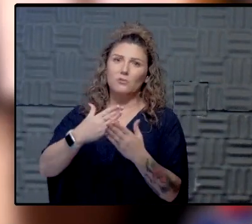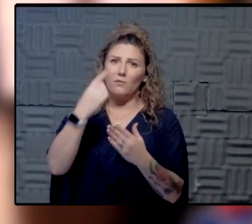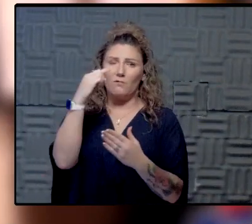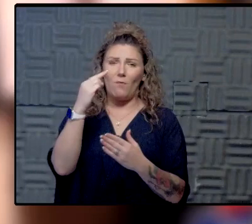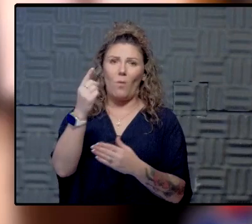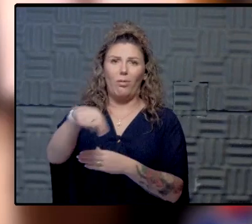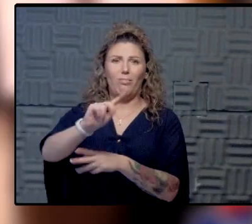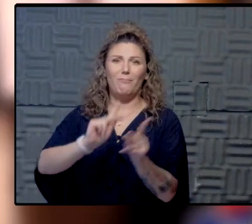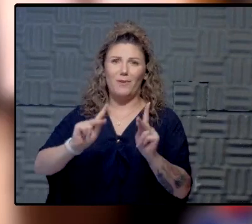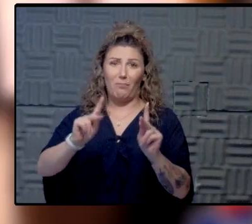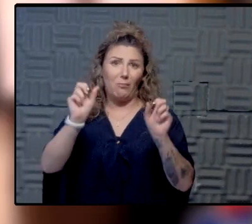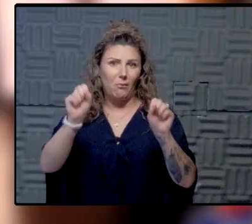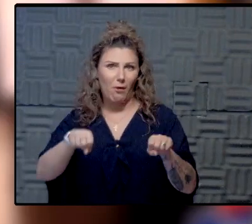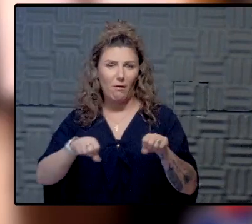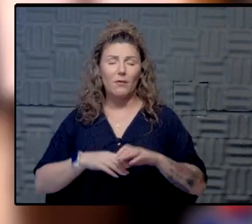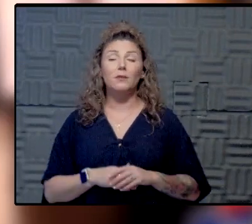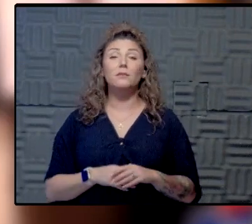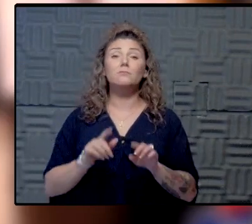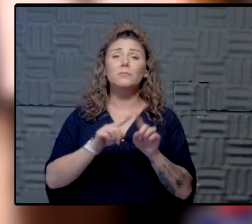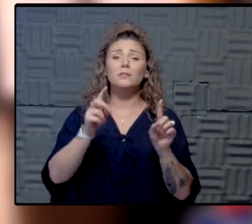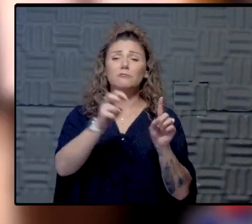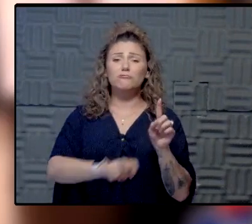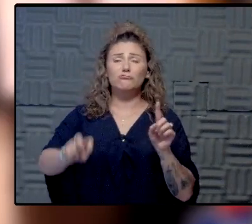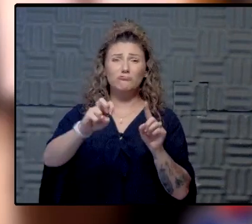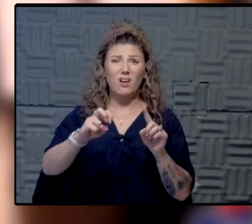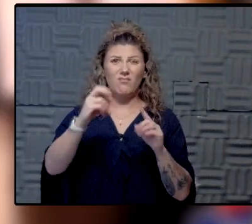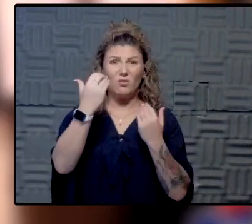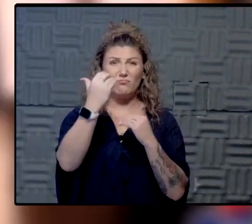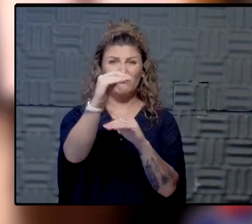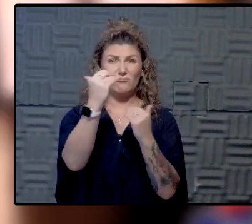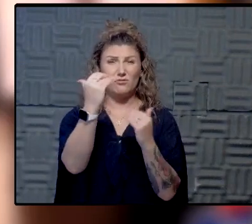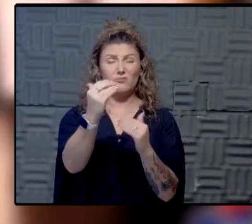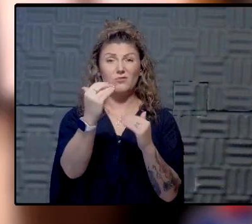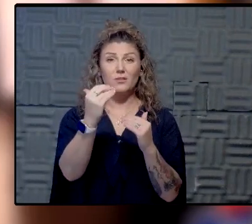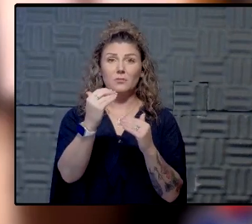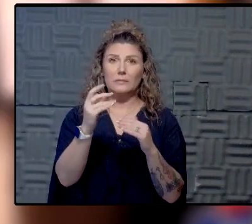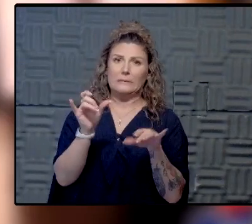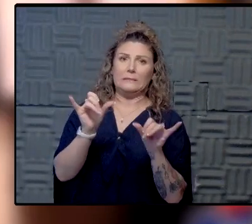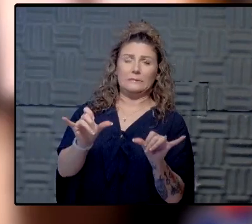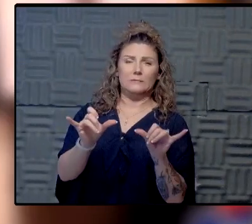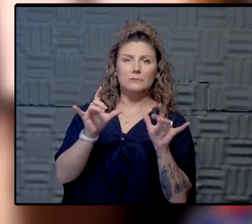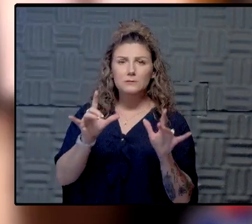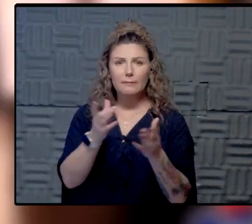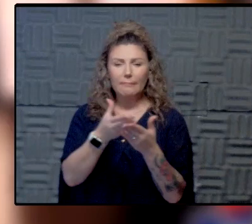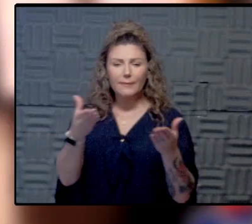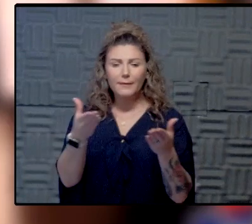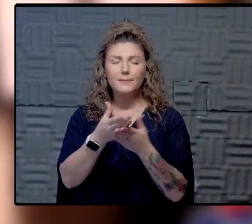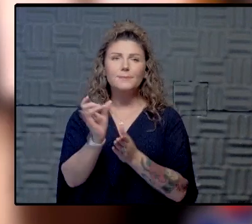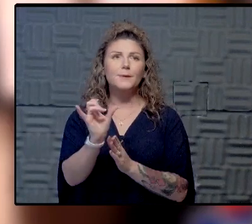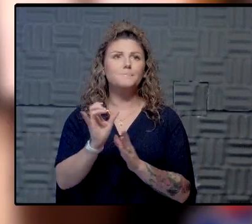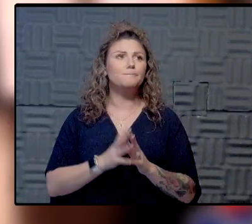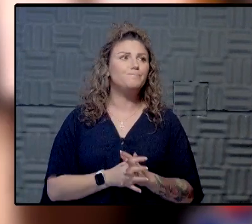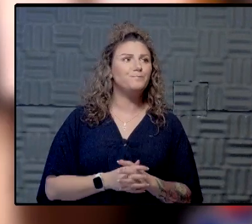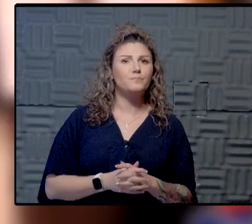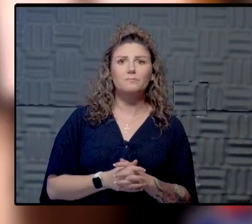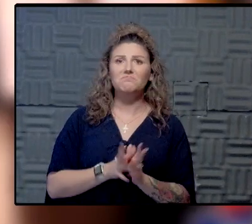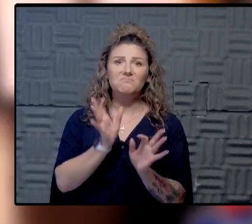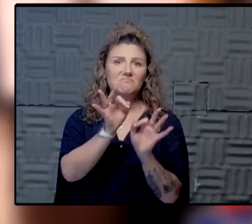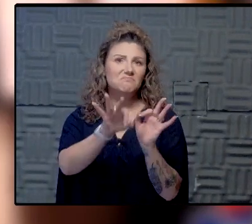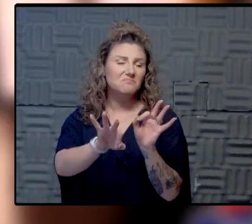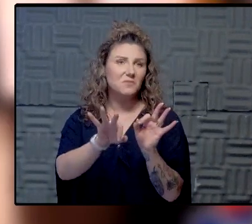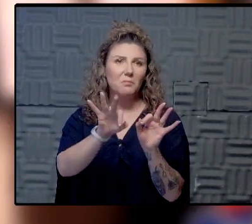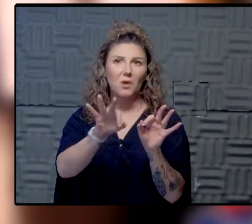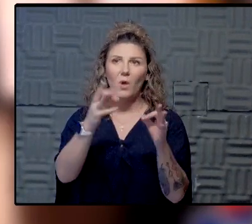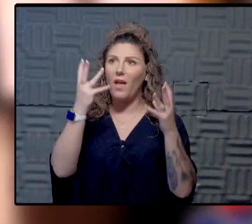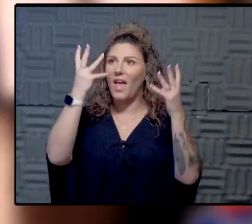those who can do it. But travel restrictions in many areas remain. Things as simple as going out